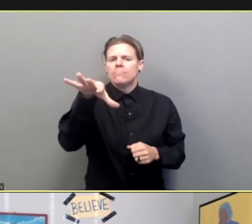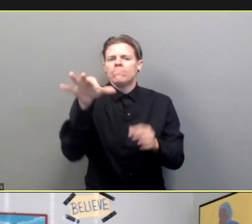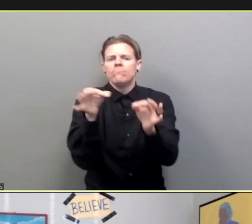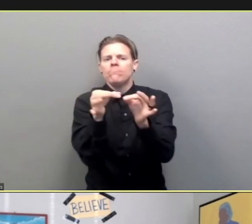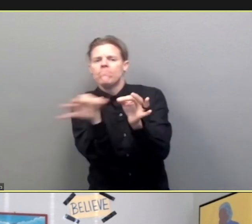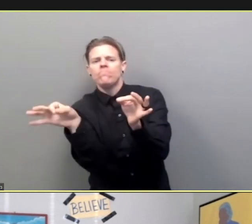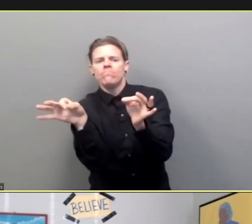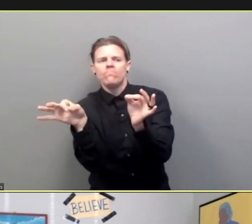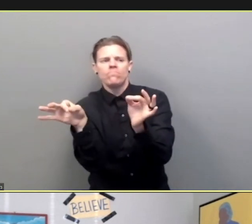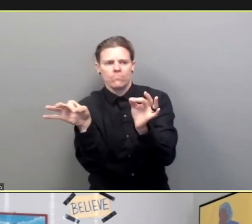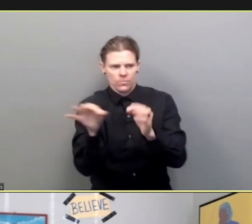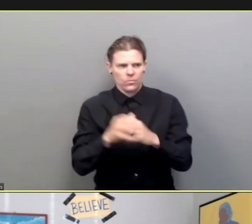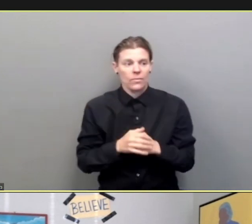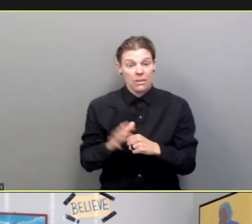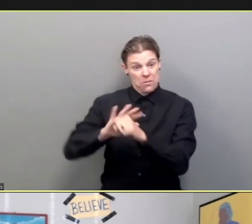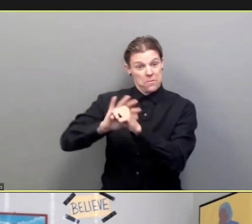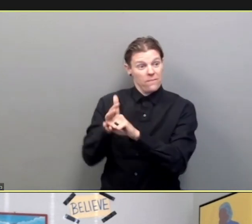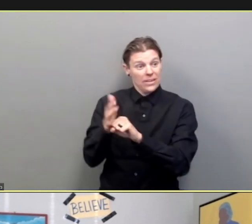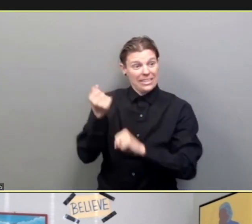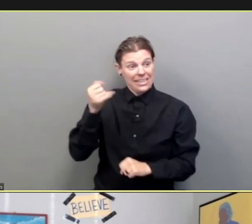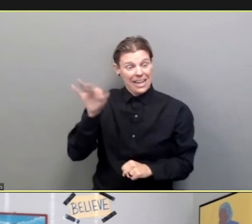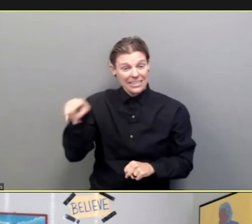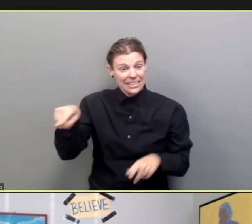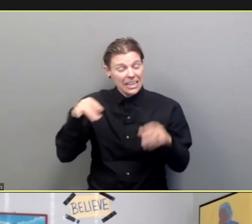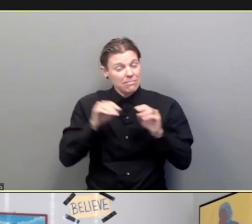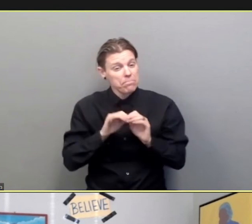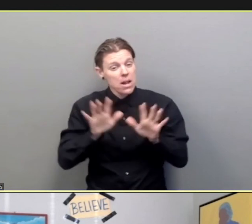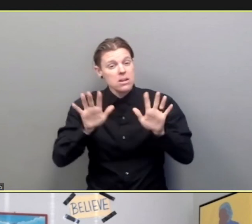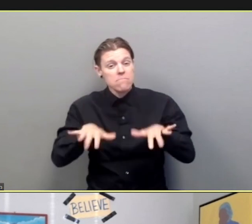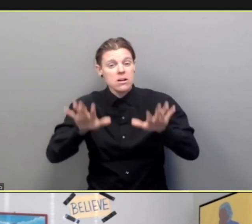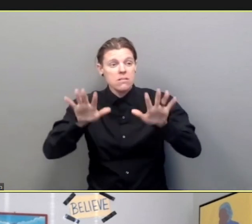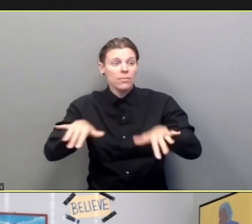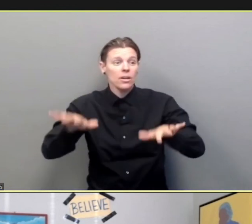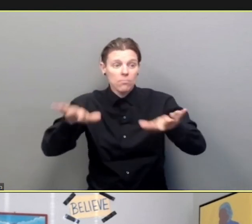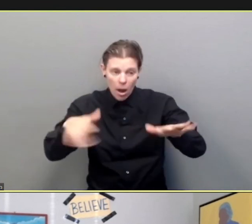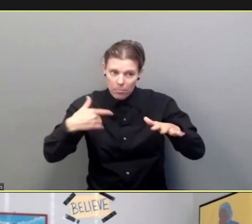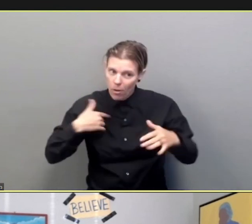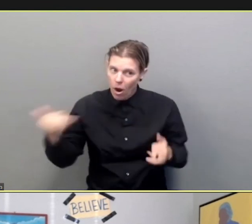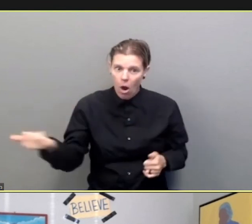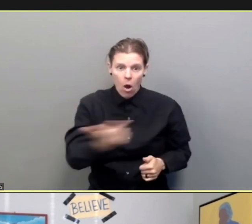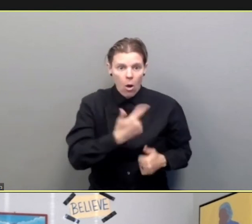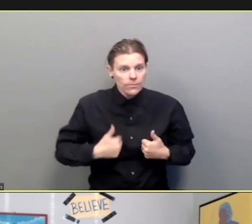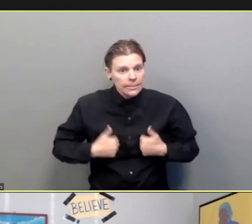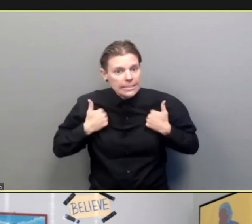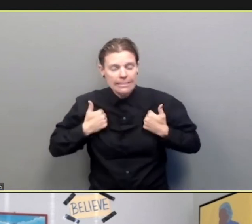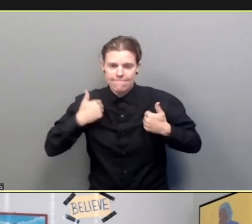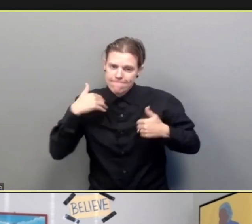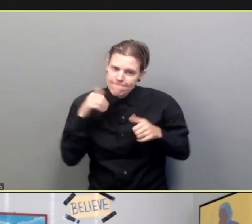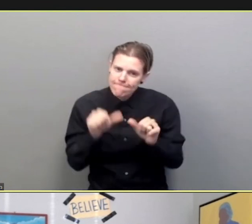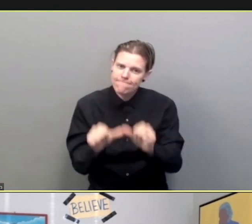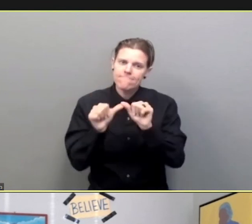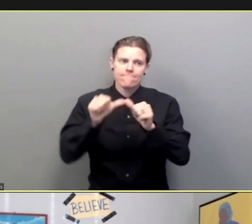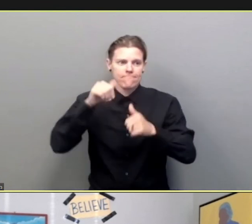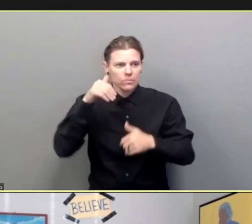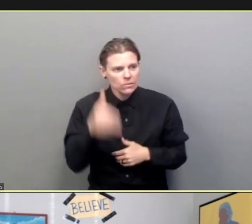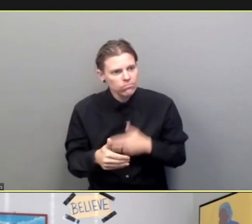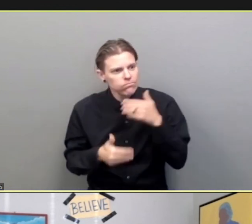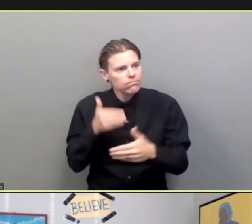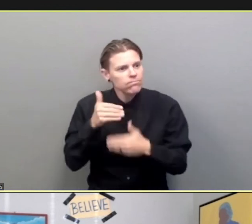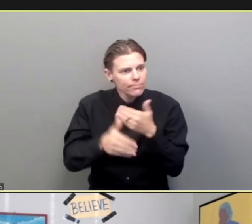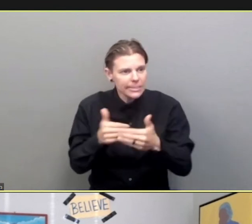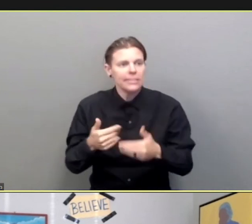COVID-19, and this is certainly from a epidemiologist perspective, but living with